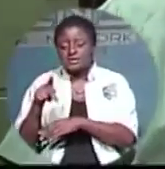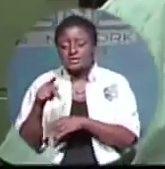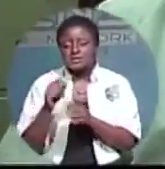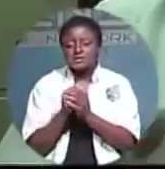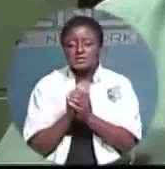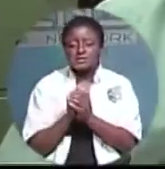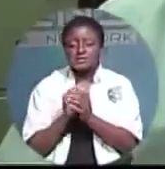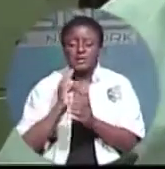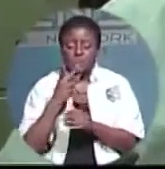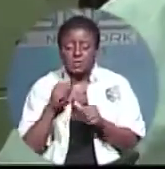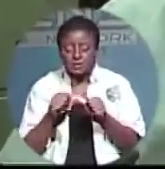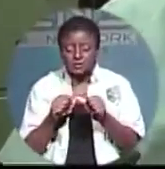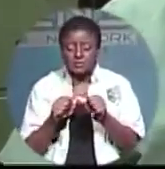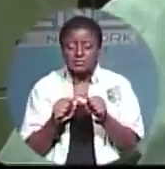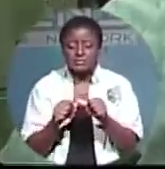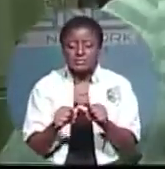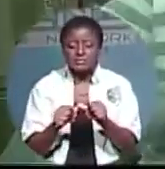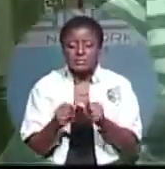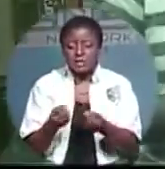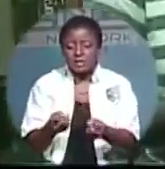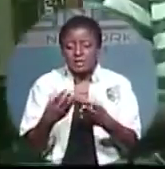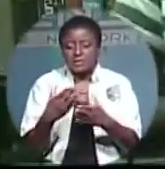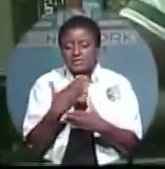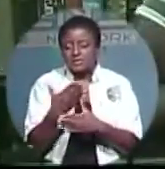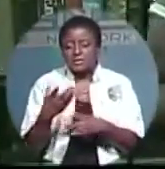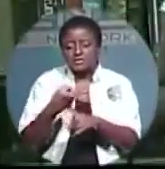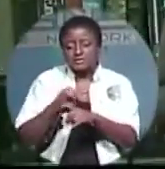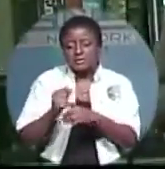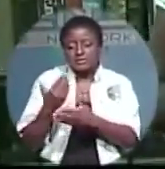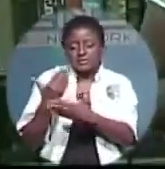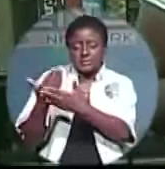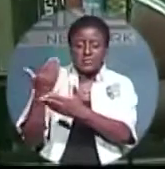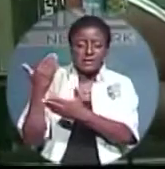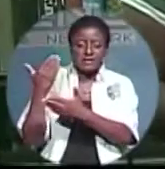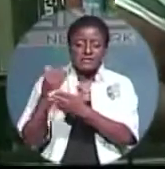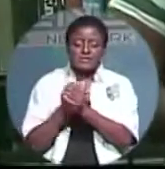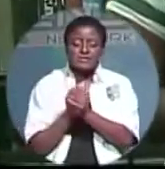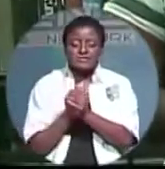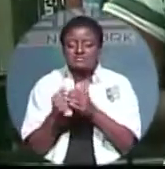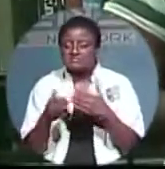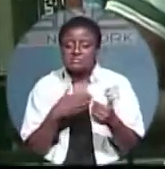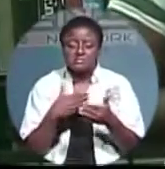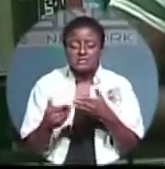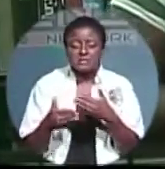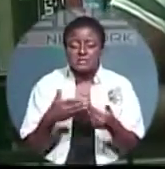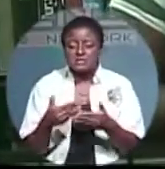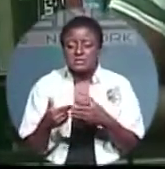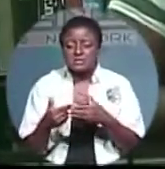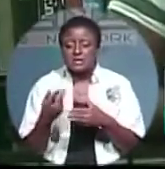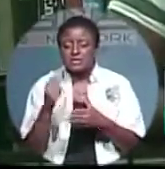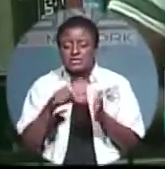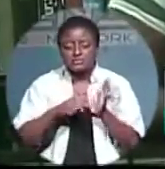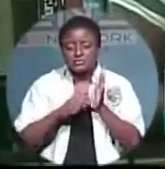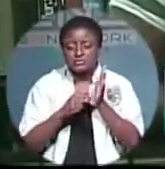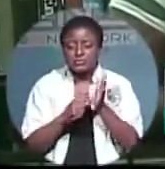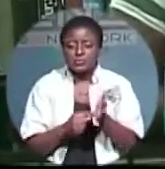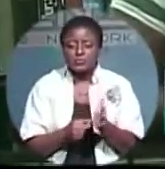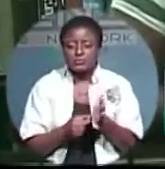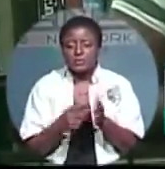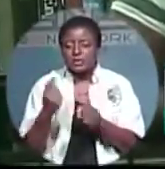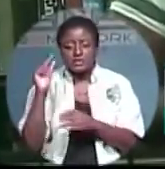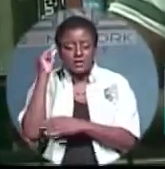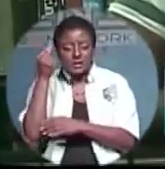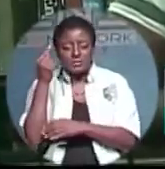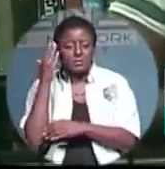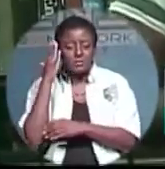the elements of past centuries. But despite all the fanfare surrounding the opening of Parliament, Mr. Tynes said the